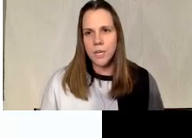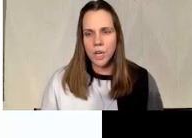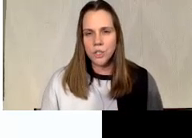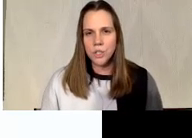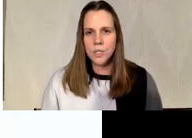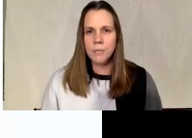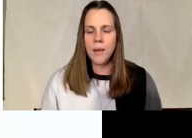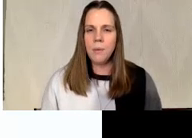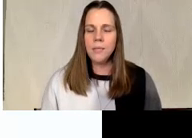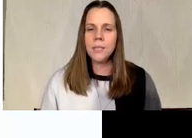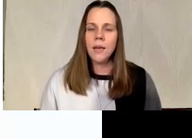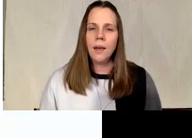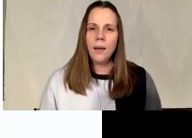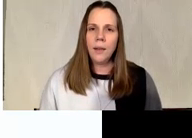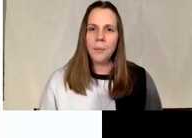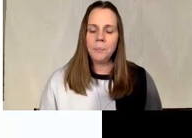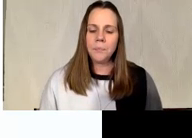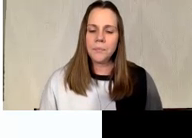as many gestures as babies